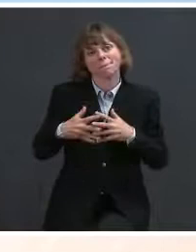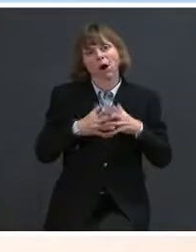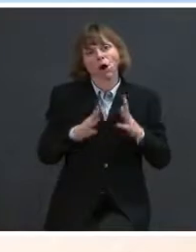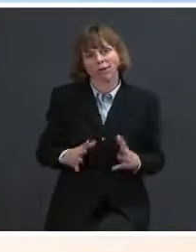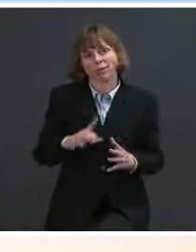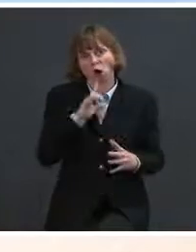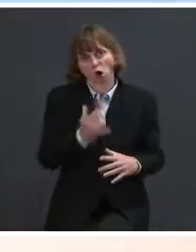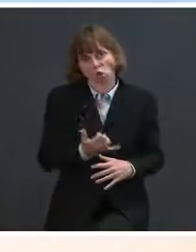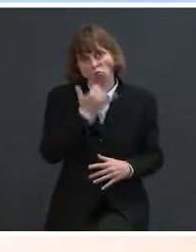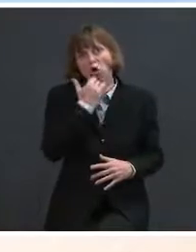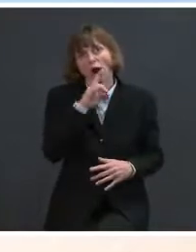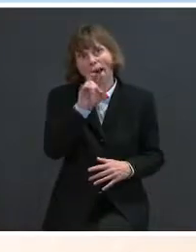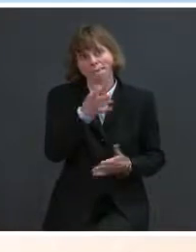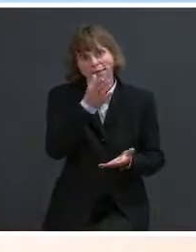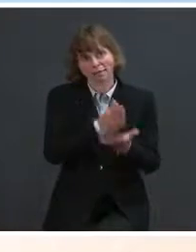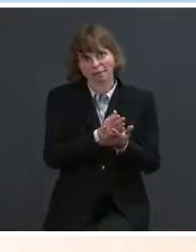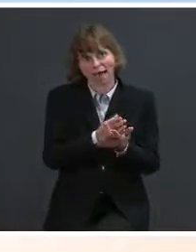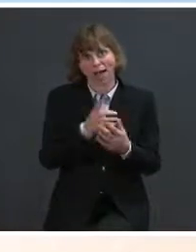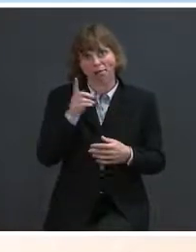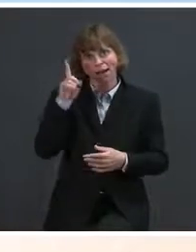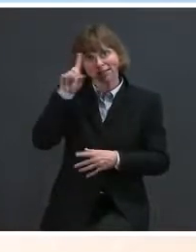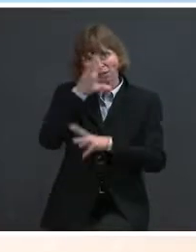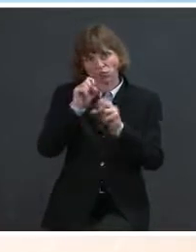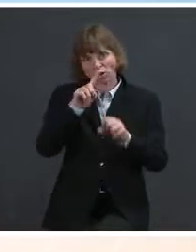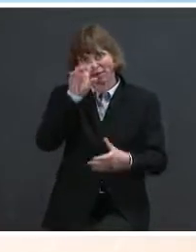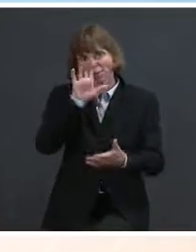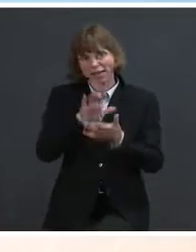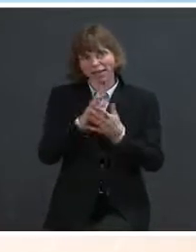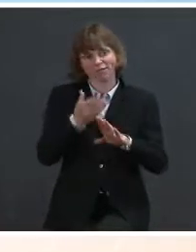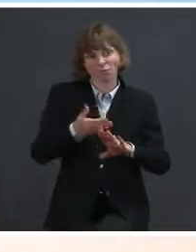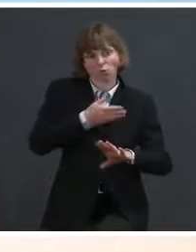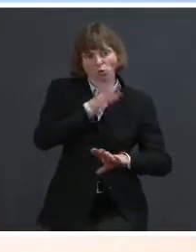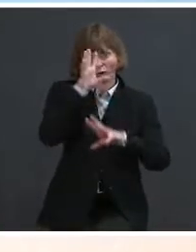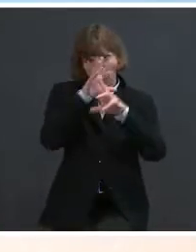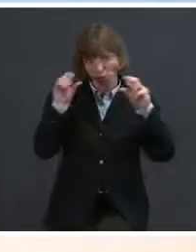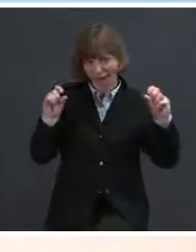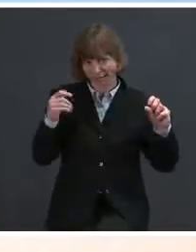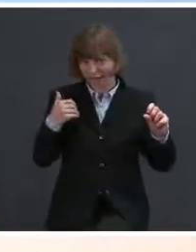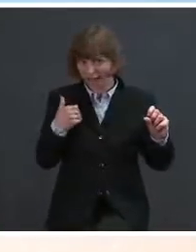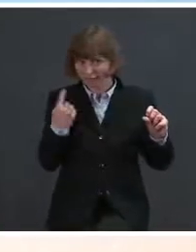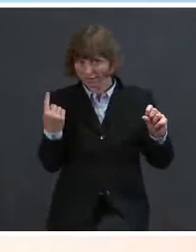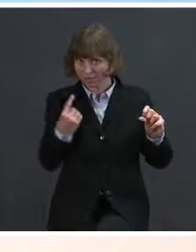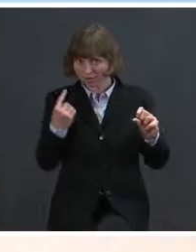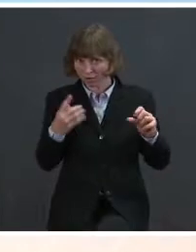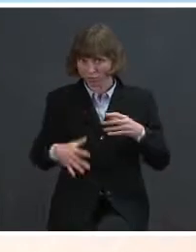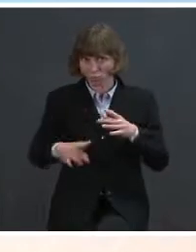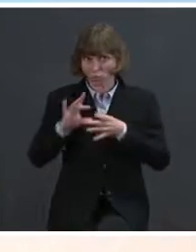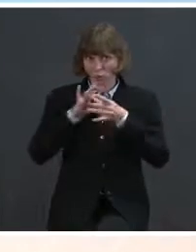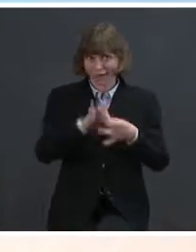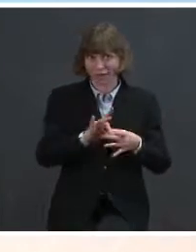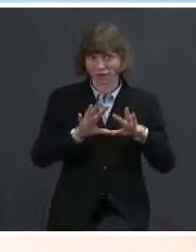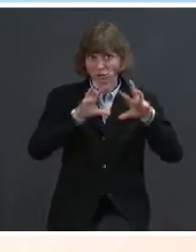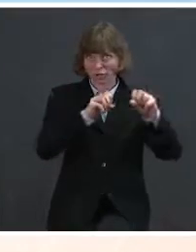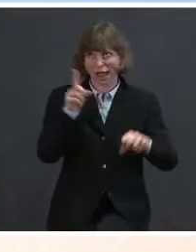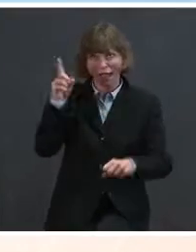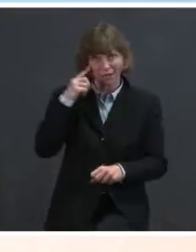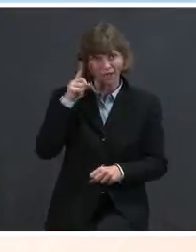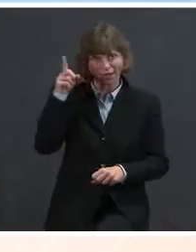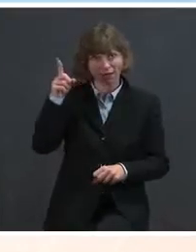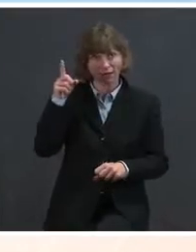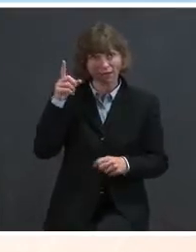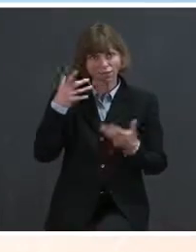attacks on Asian Americans? I think the president has spoken about the concerns he had about